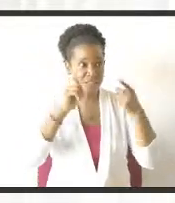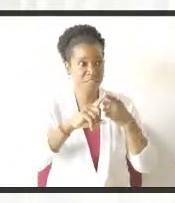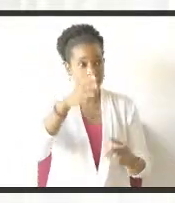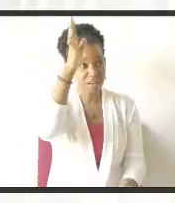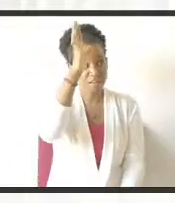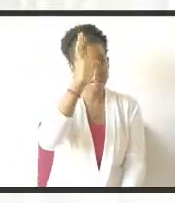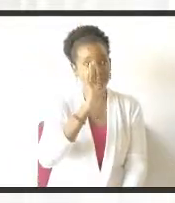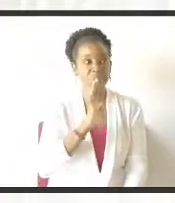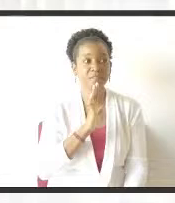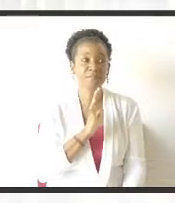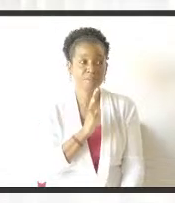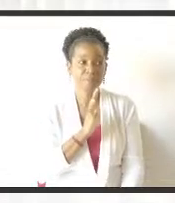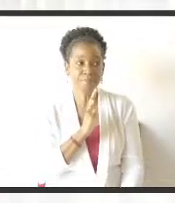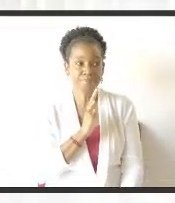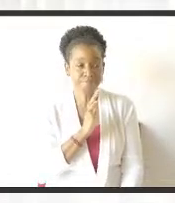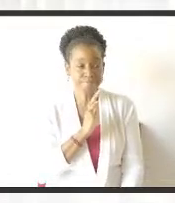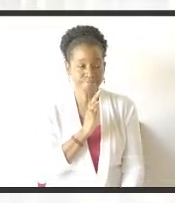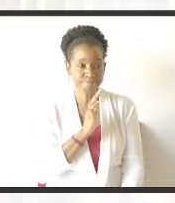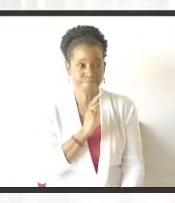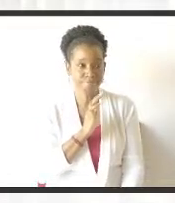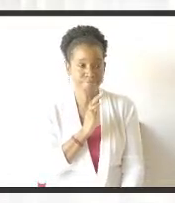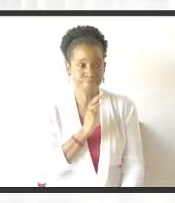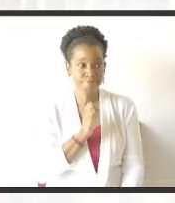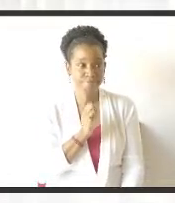number one pursuit.